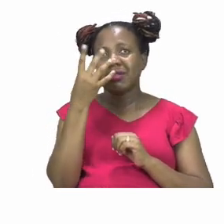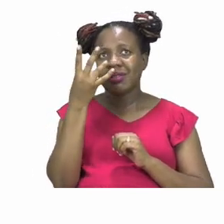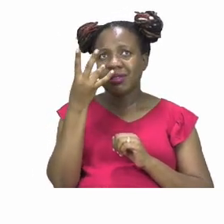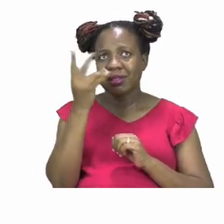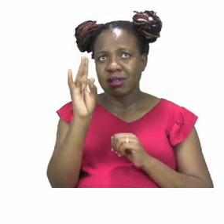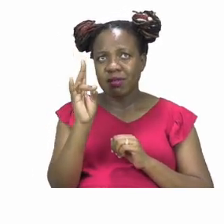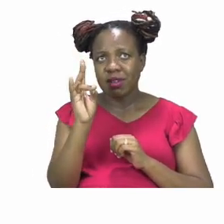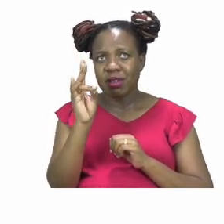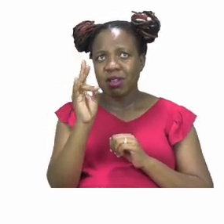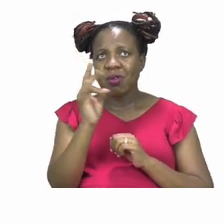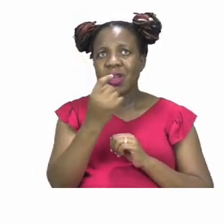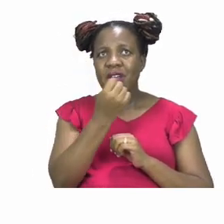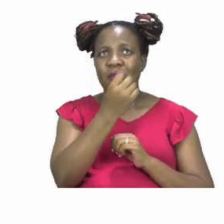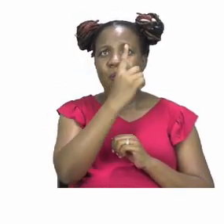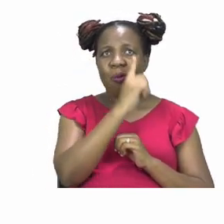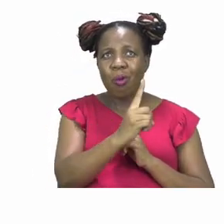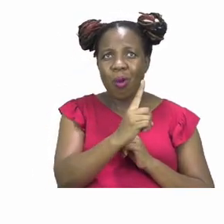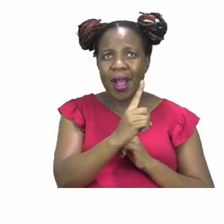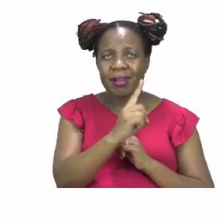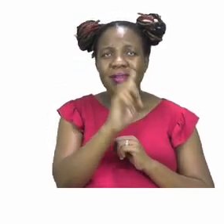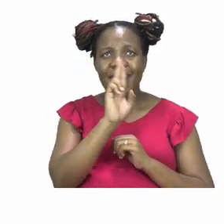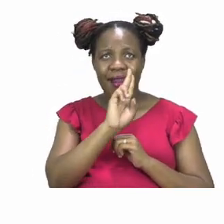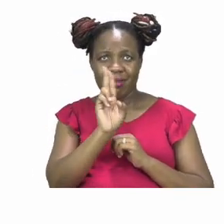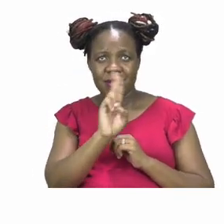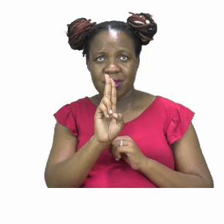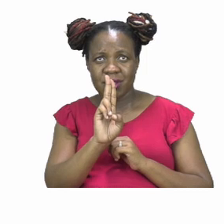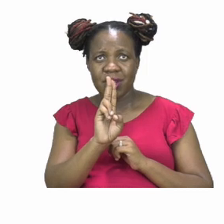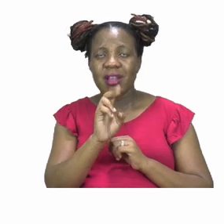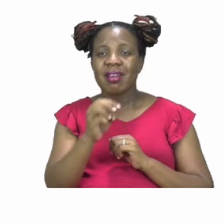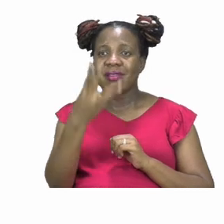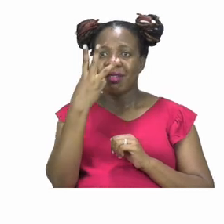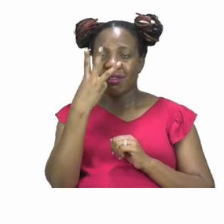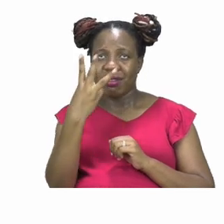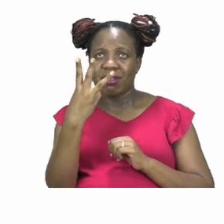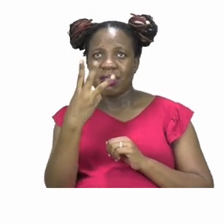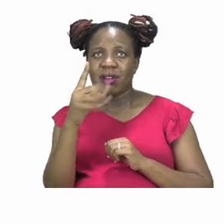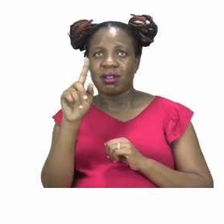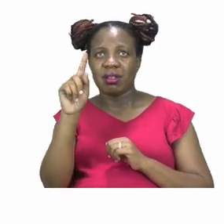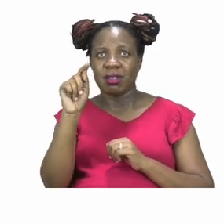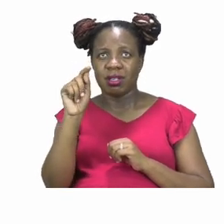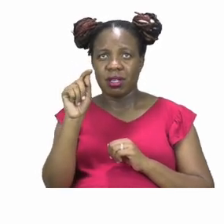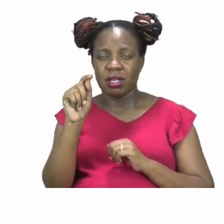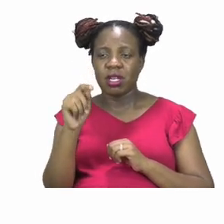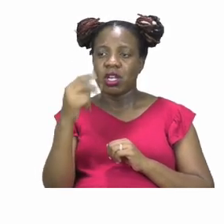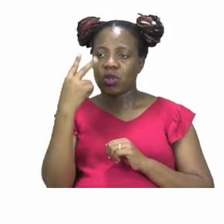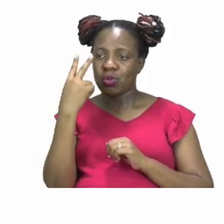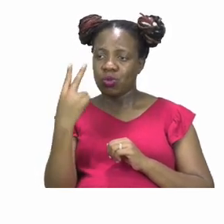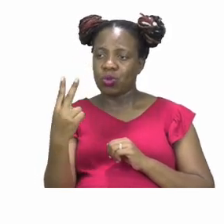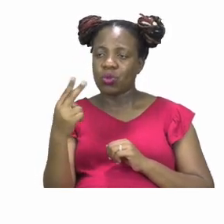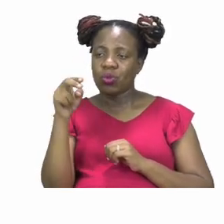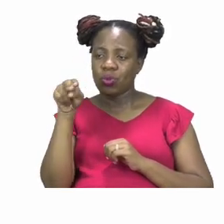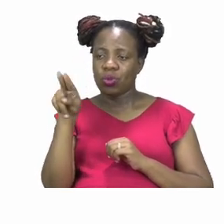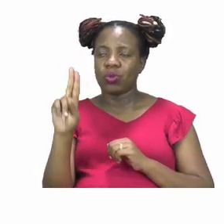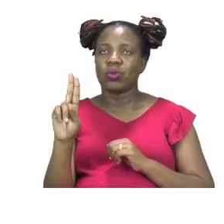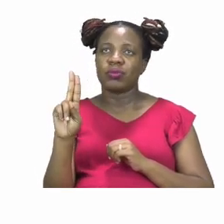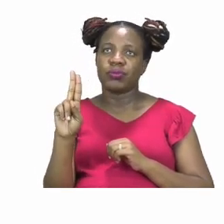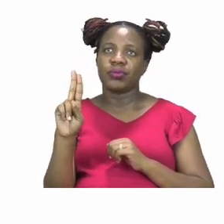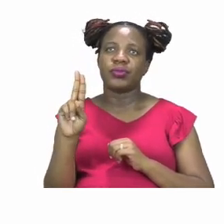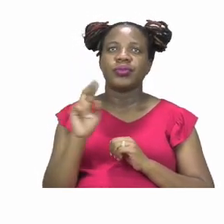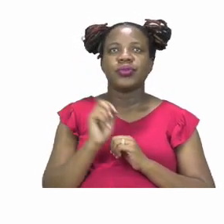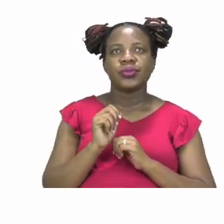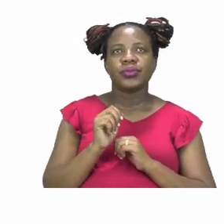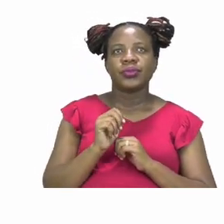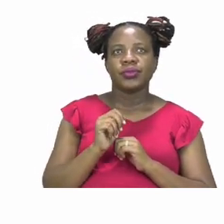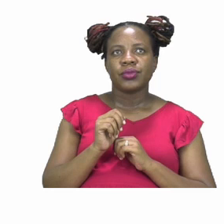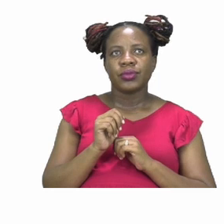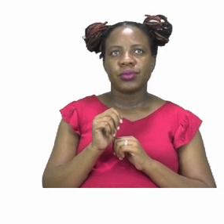hundreds, 3 tens and 2 units. Now let's quickly